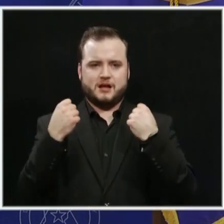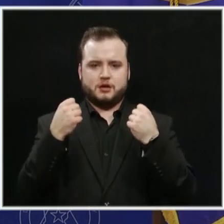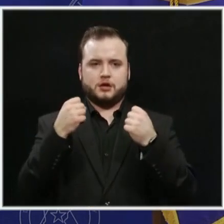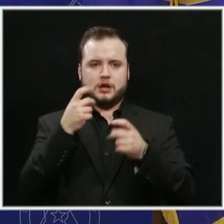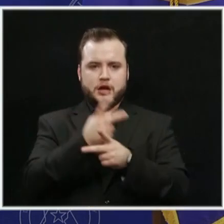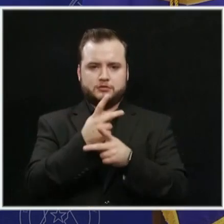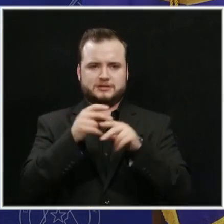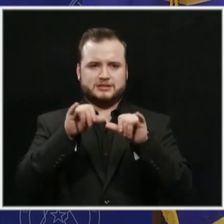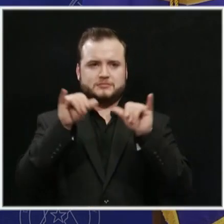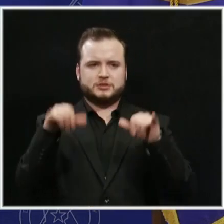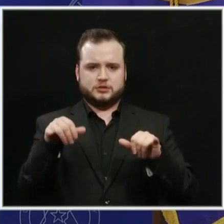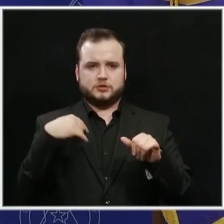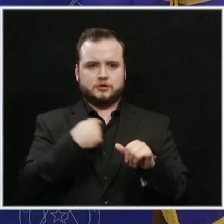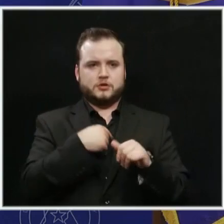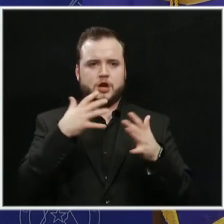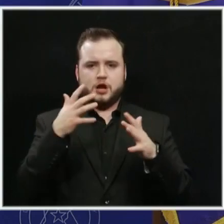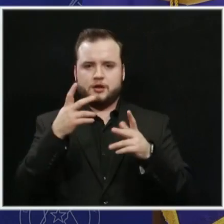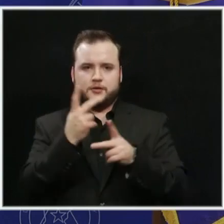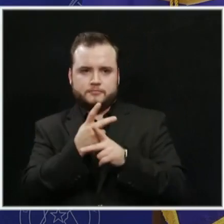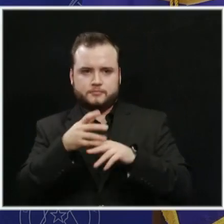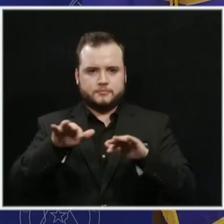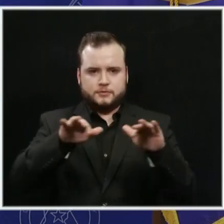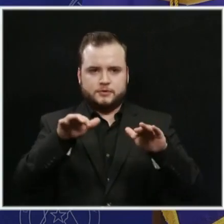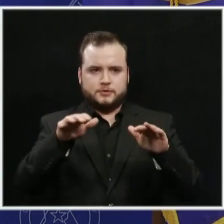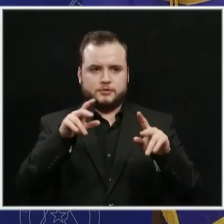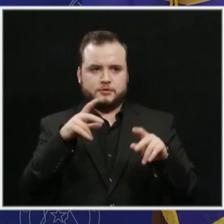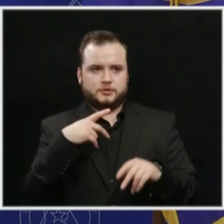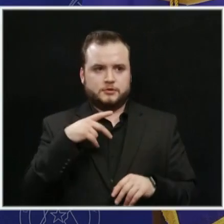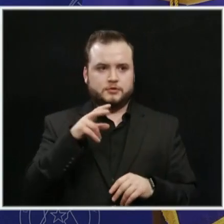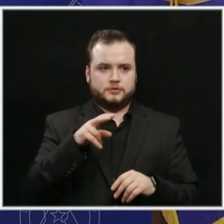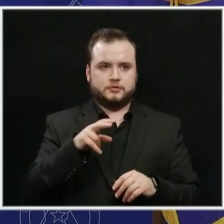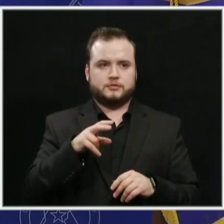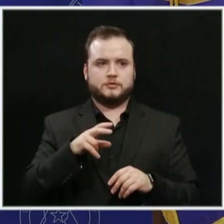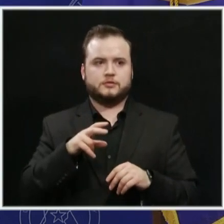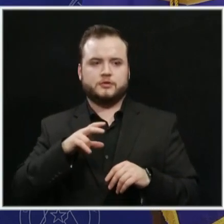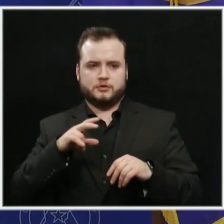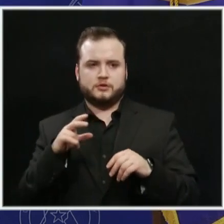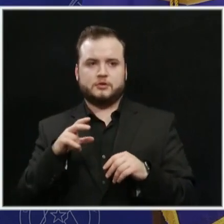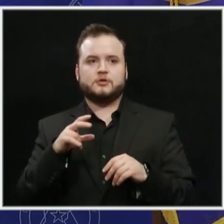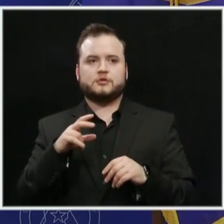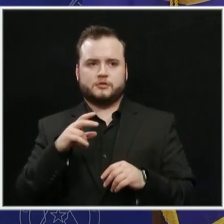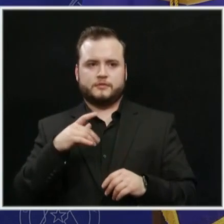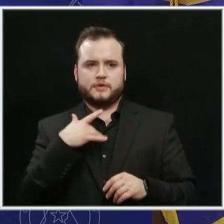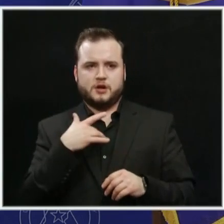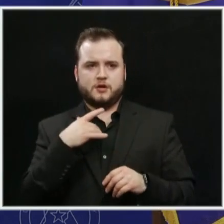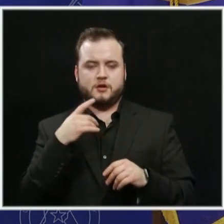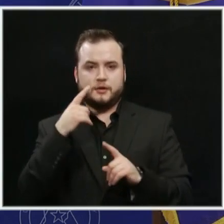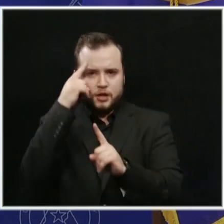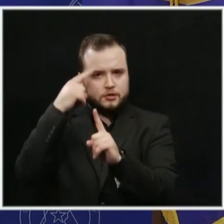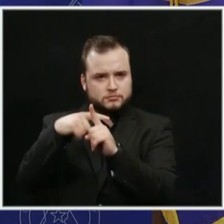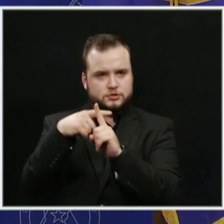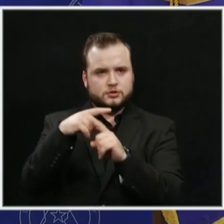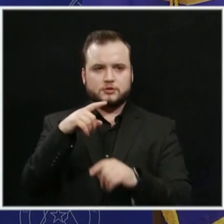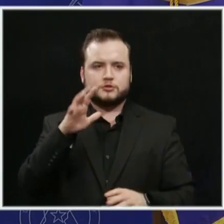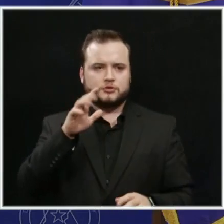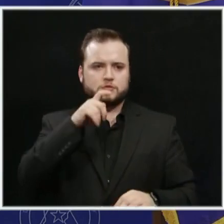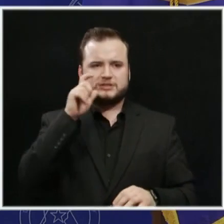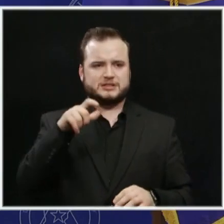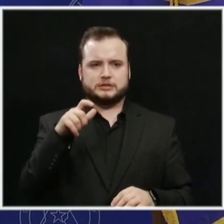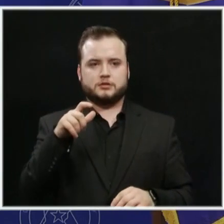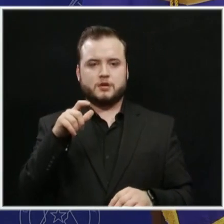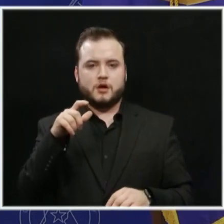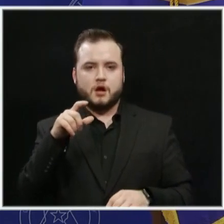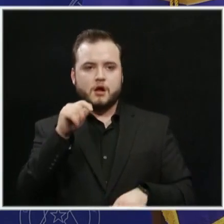even outside of their usual patient care areas, for patient care. So we are feeling more optimistic that we will not need to rely on some of the